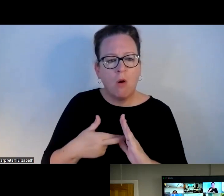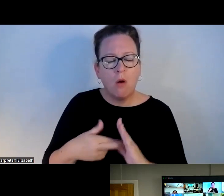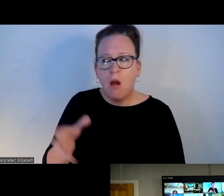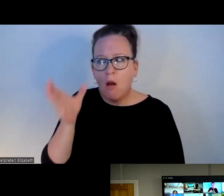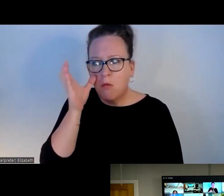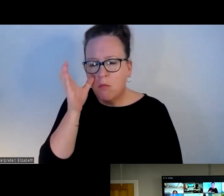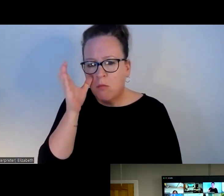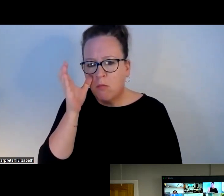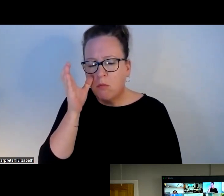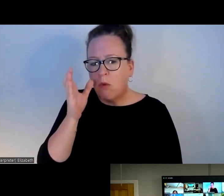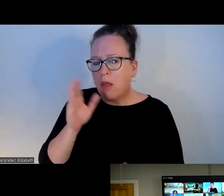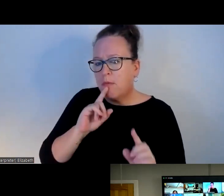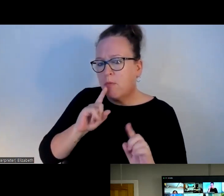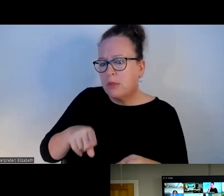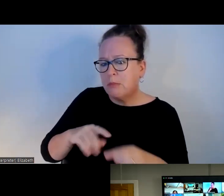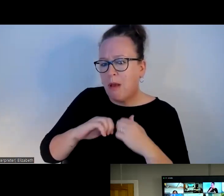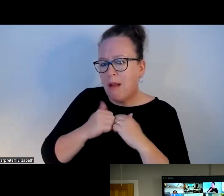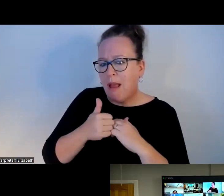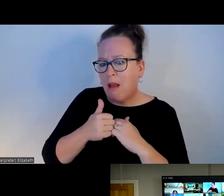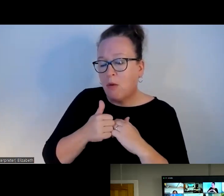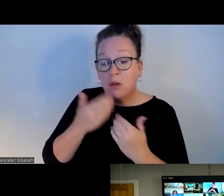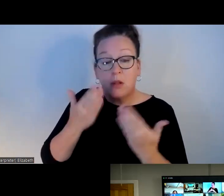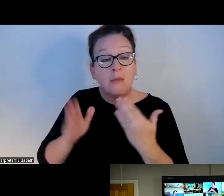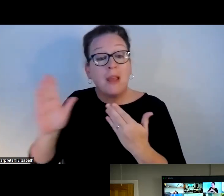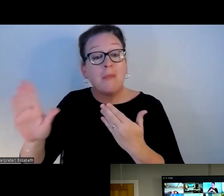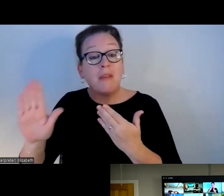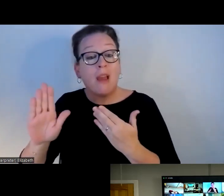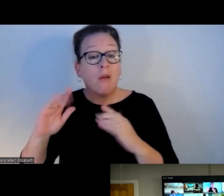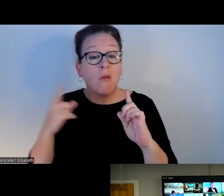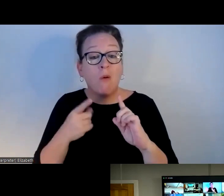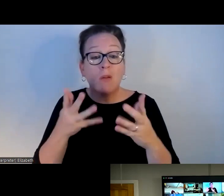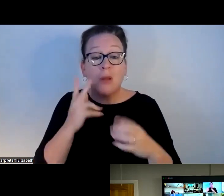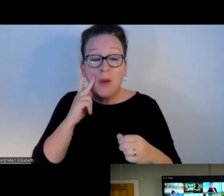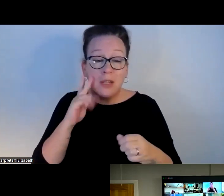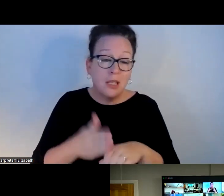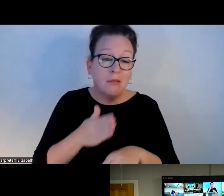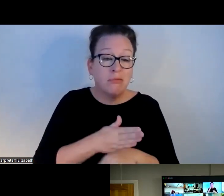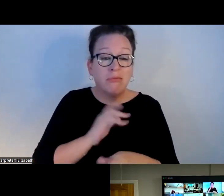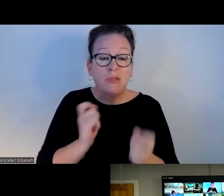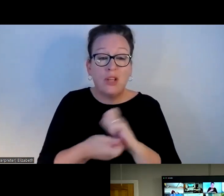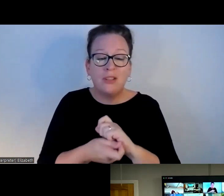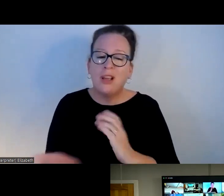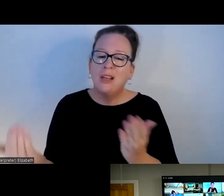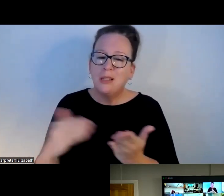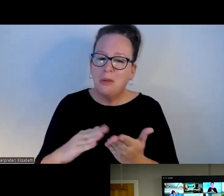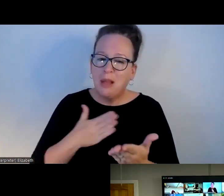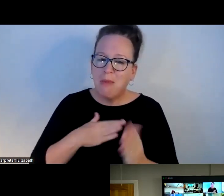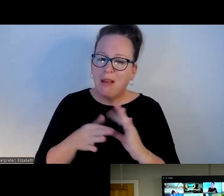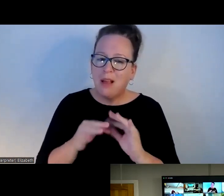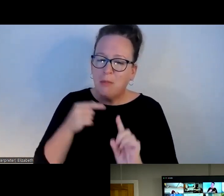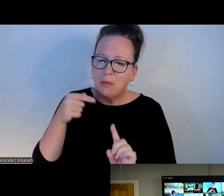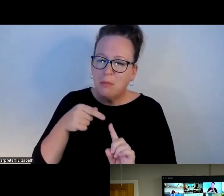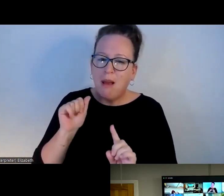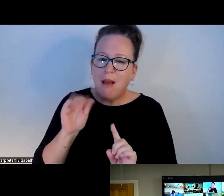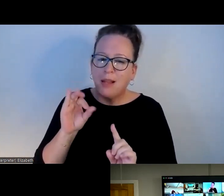those recommendations is the aspiration for change. So coming back to the accountability question, I think it's important